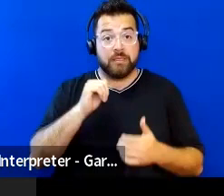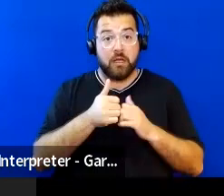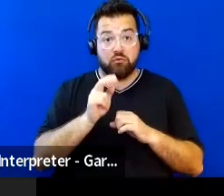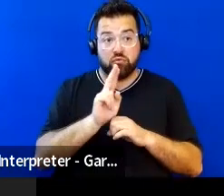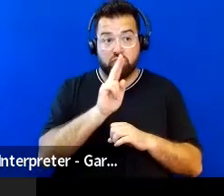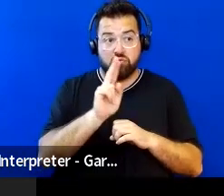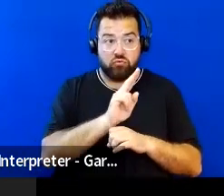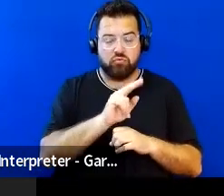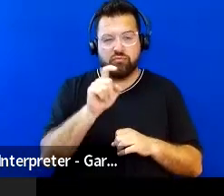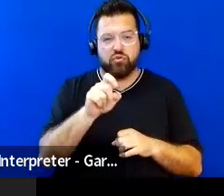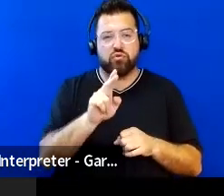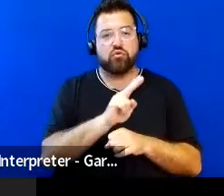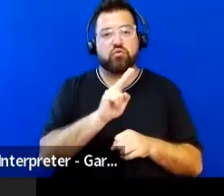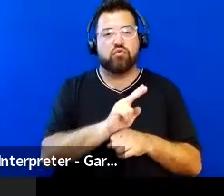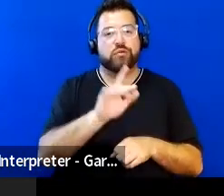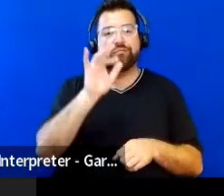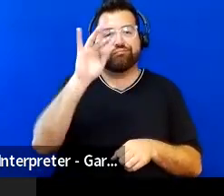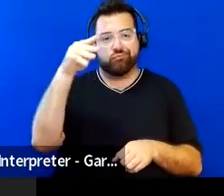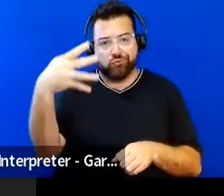by using the drop-down menu.